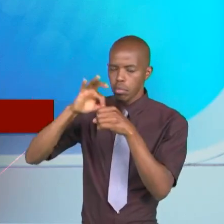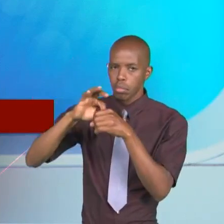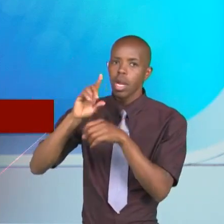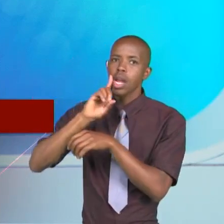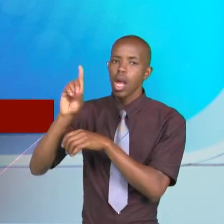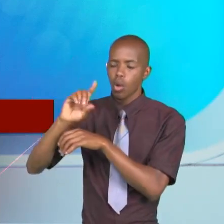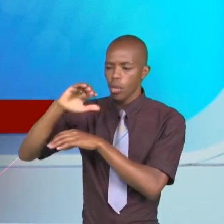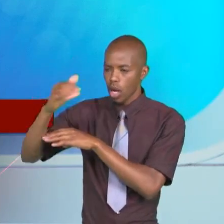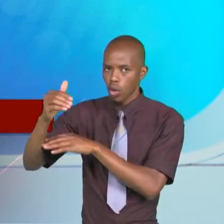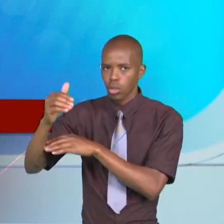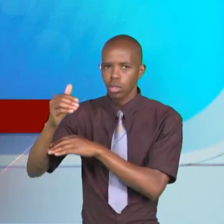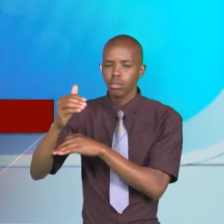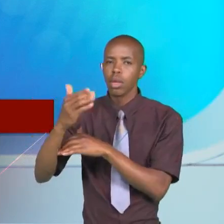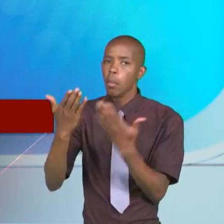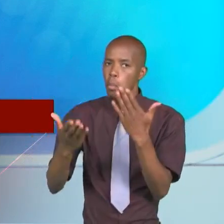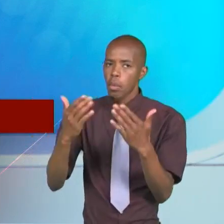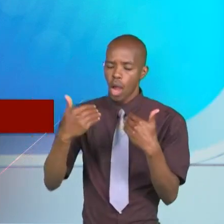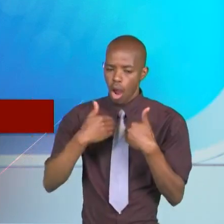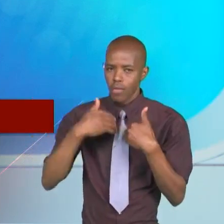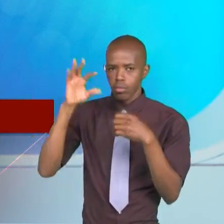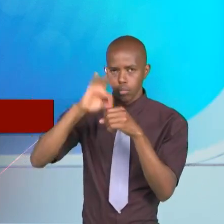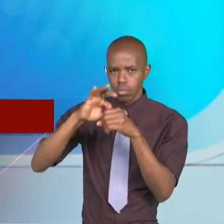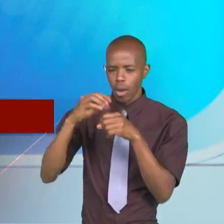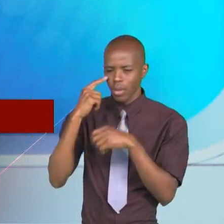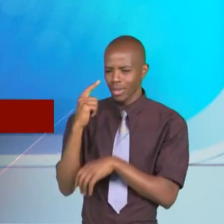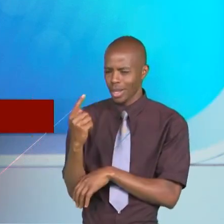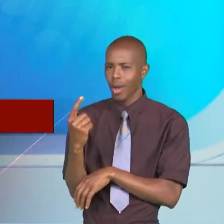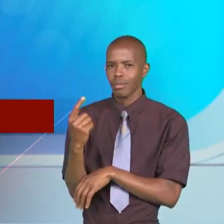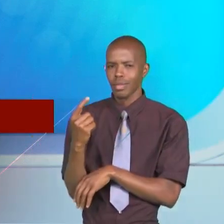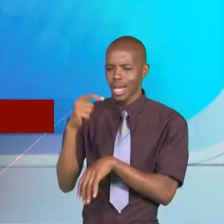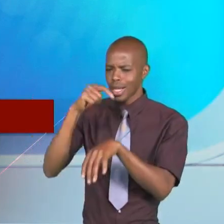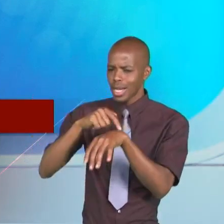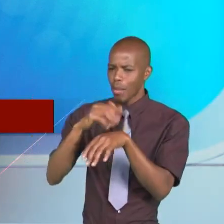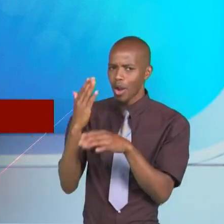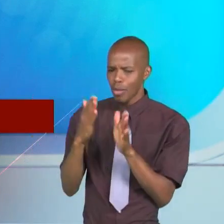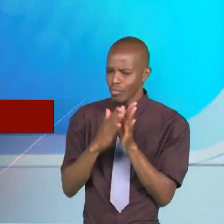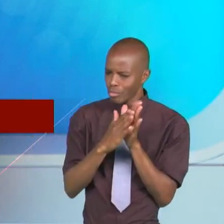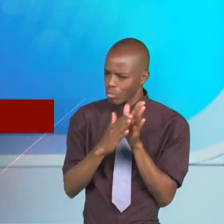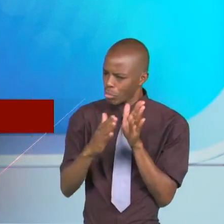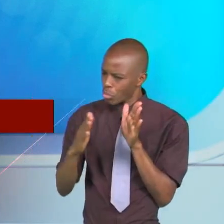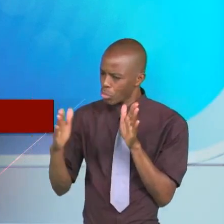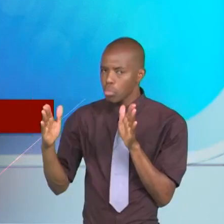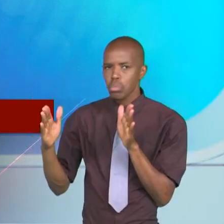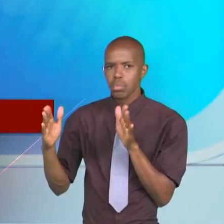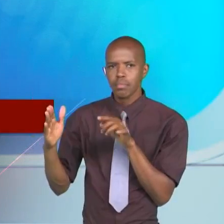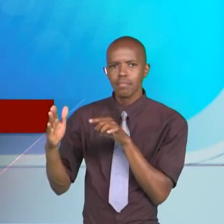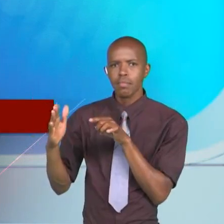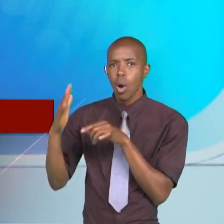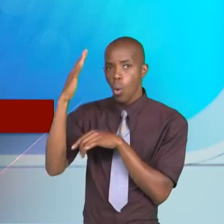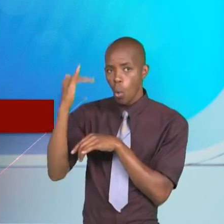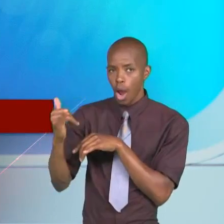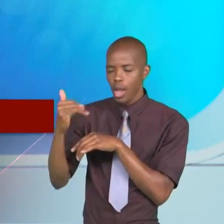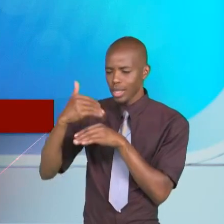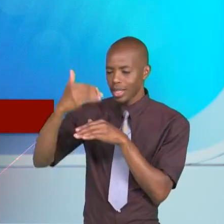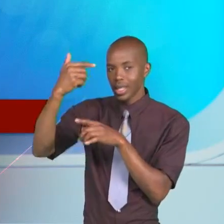County. So chances are we might have a by-election. But when you look at it, the timeline between that particular time, because that's next